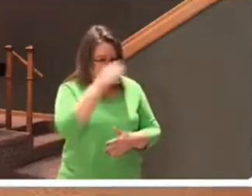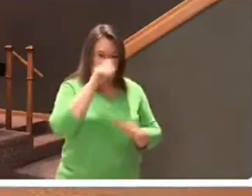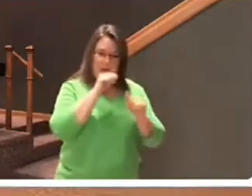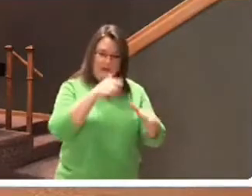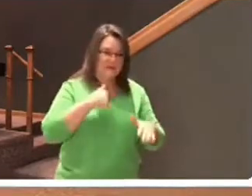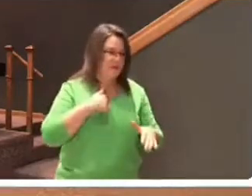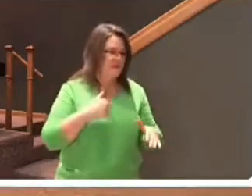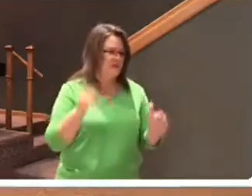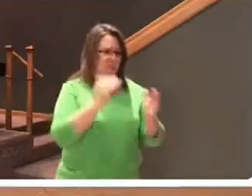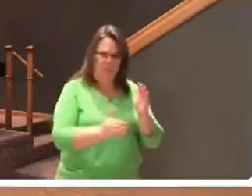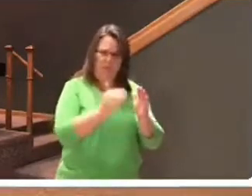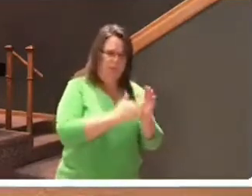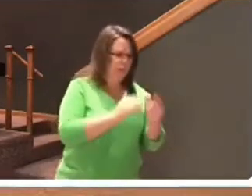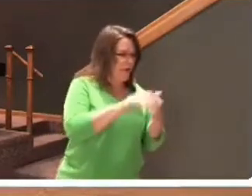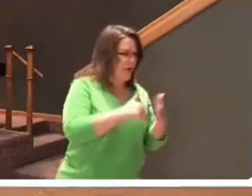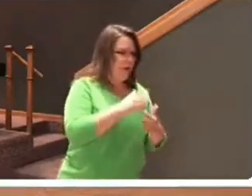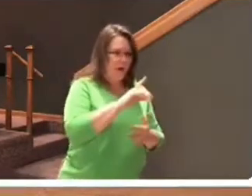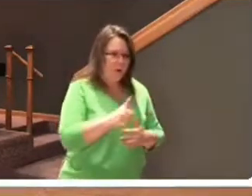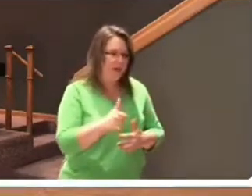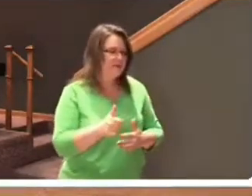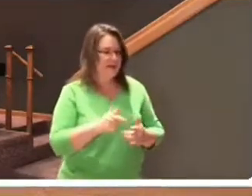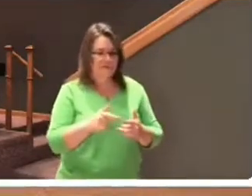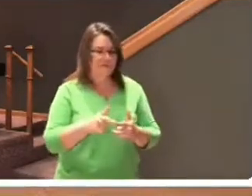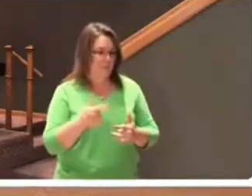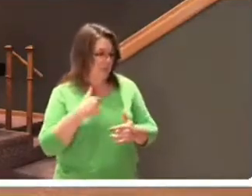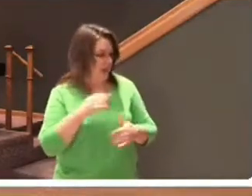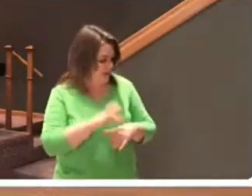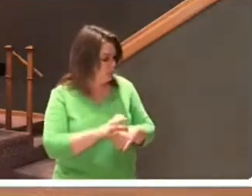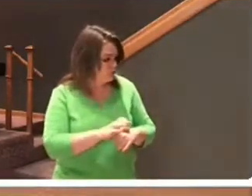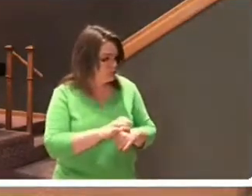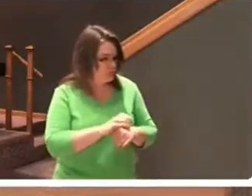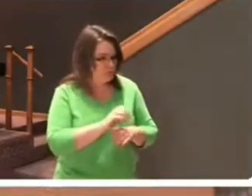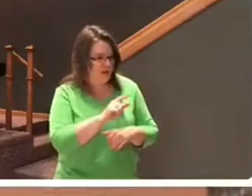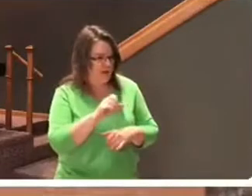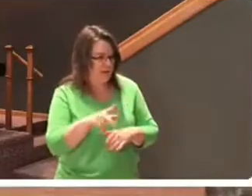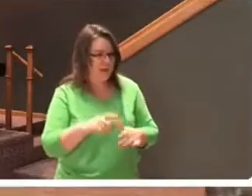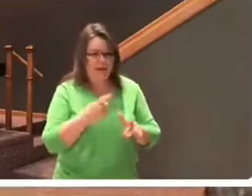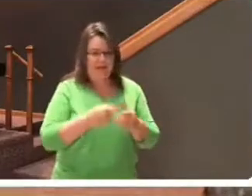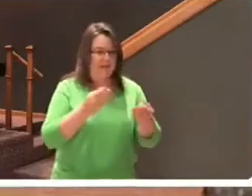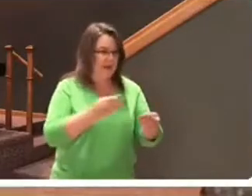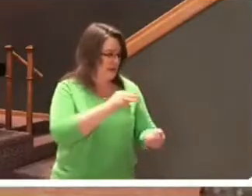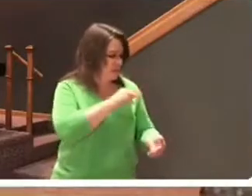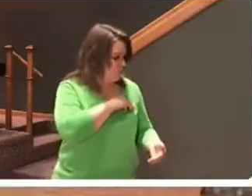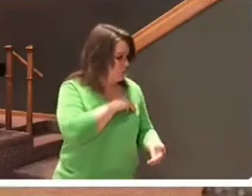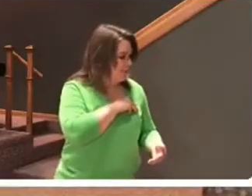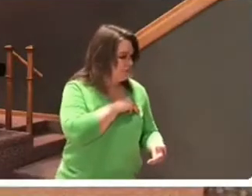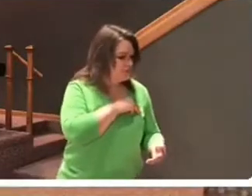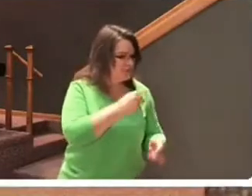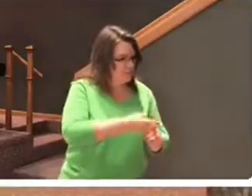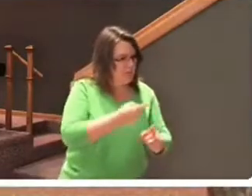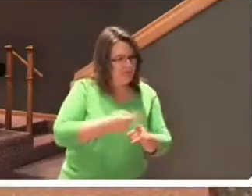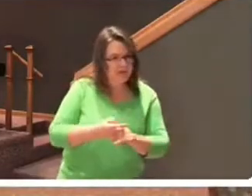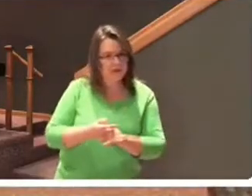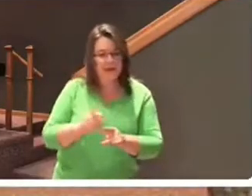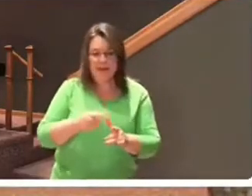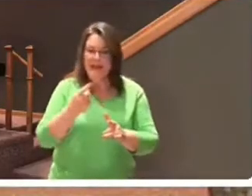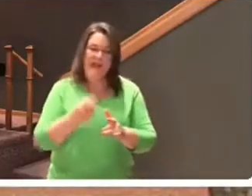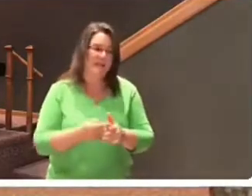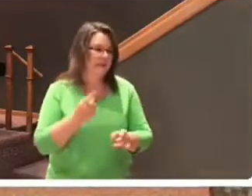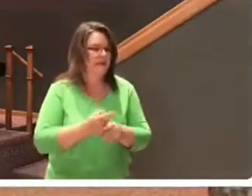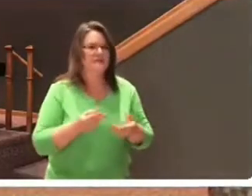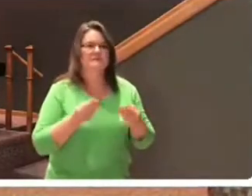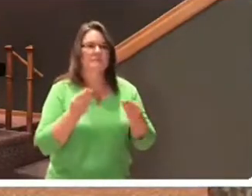blessed me over and over. All of my tithes go to my local church. Come on now. And then I give to missions on a monthly basis. And then I